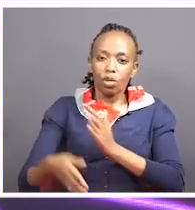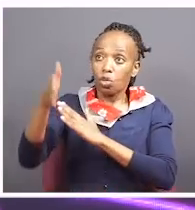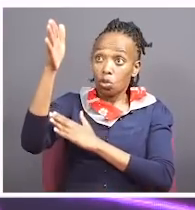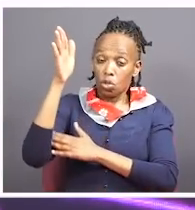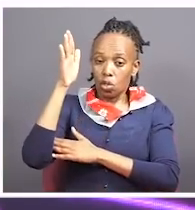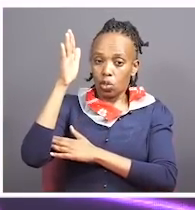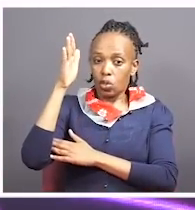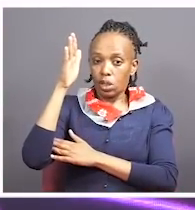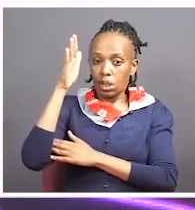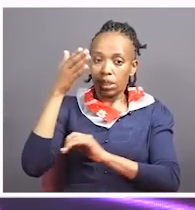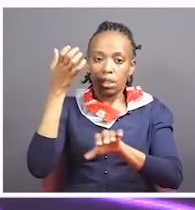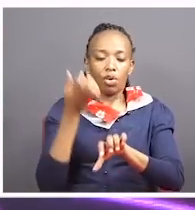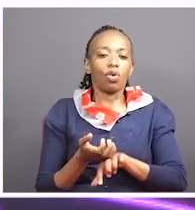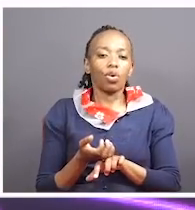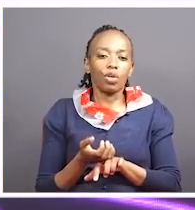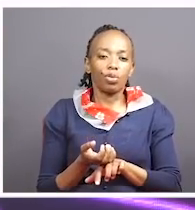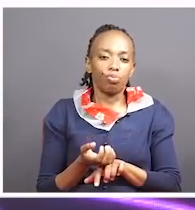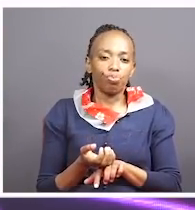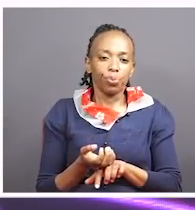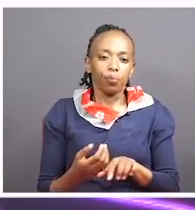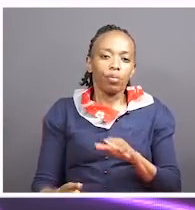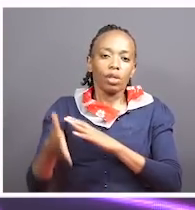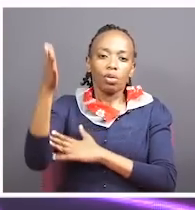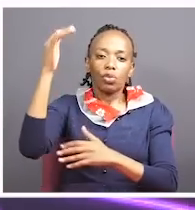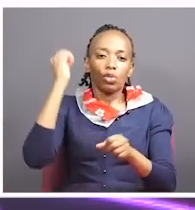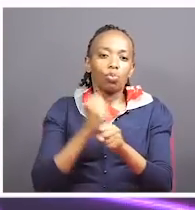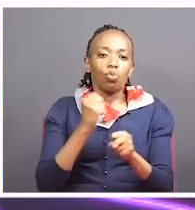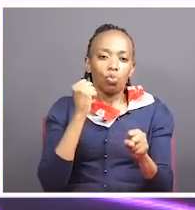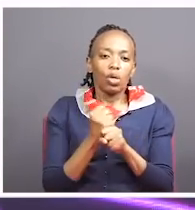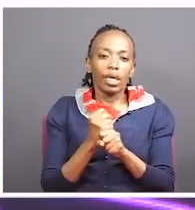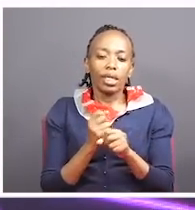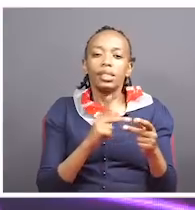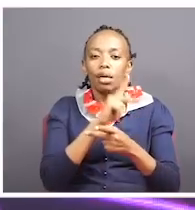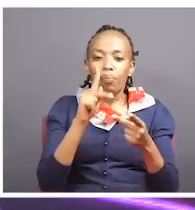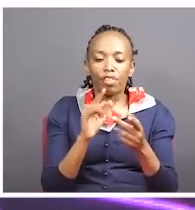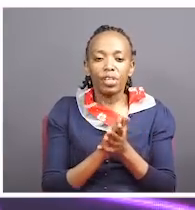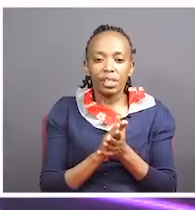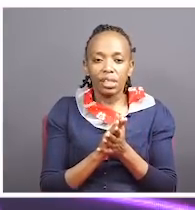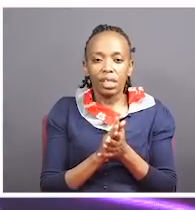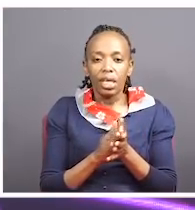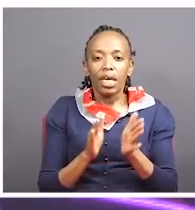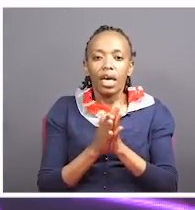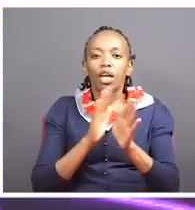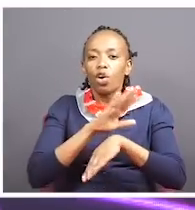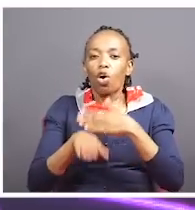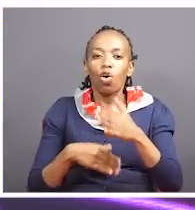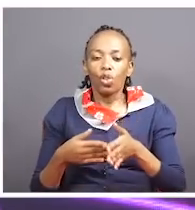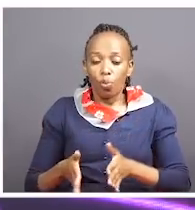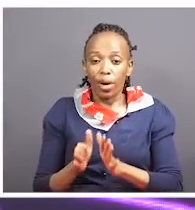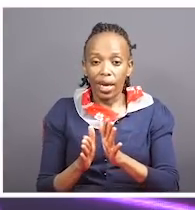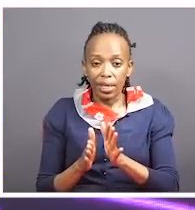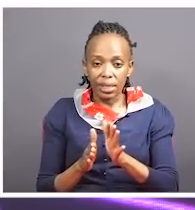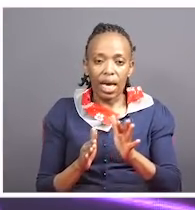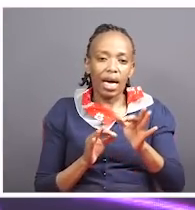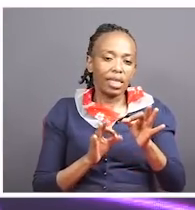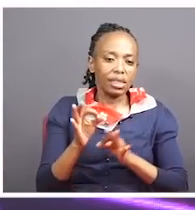he, God, is the rock. His works are perfect, and all his ways